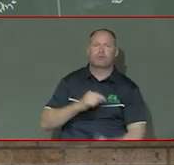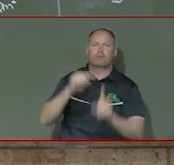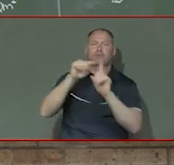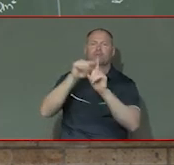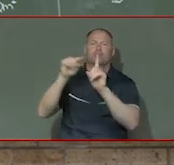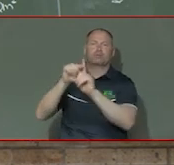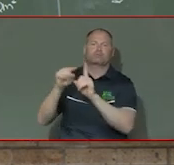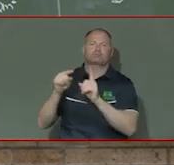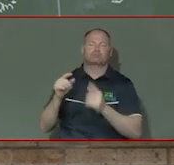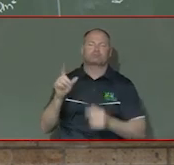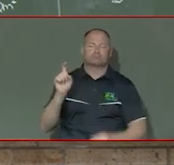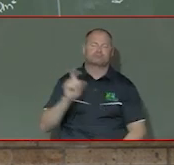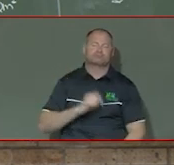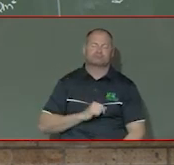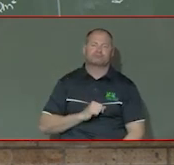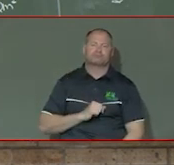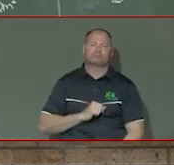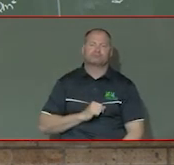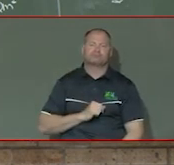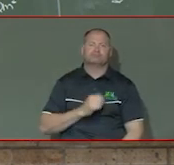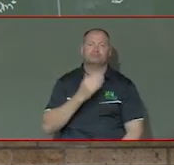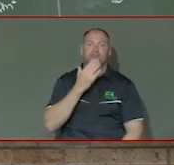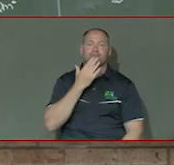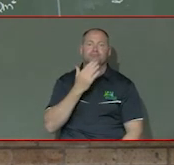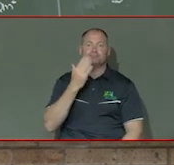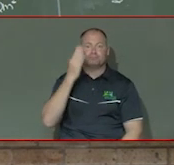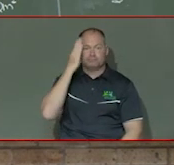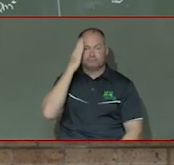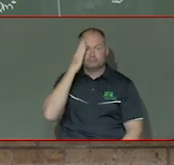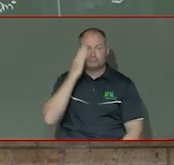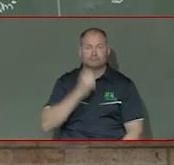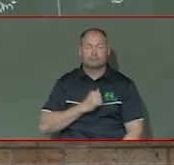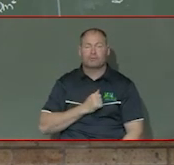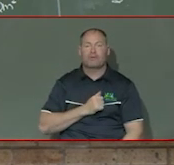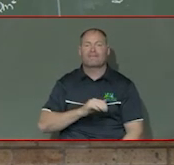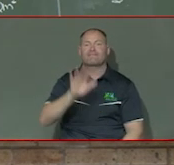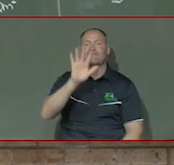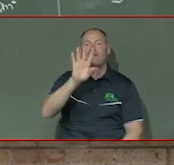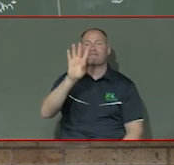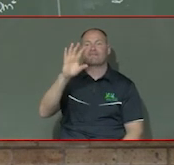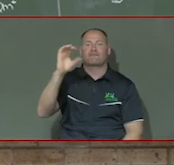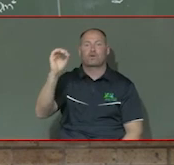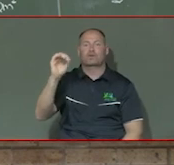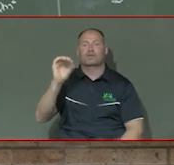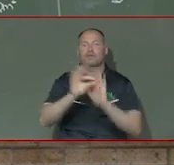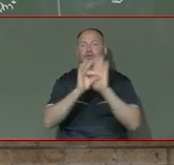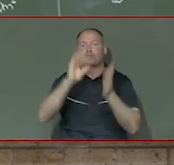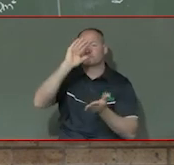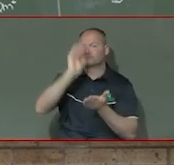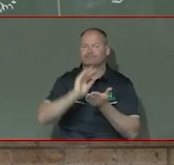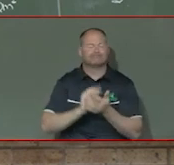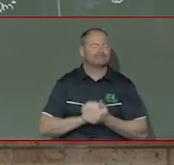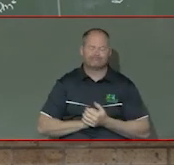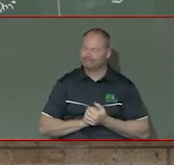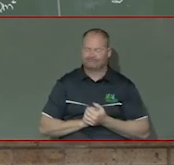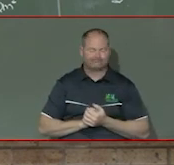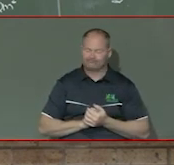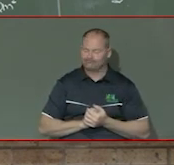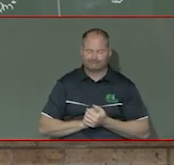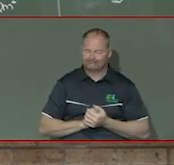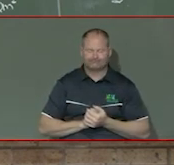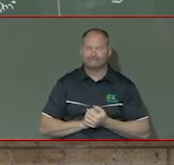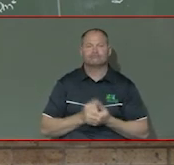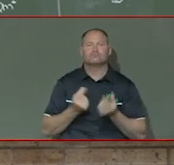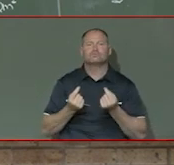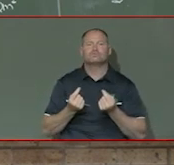x. Now, people, take note. 540 minus x, it's not a reduction formula. If it's not a reduction formula,